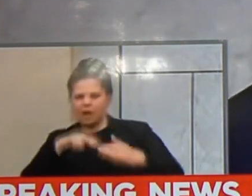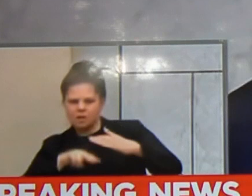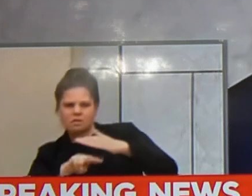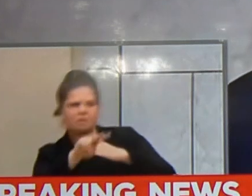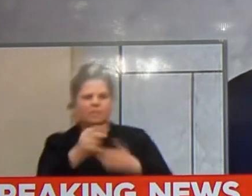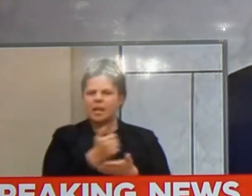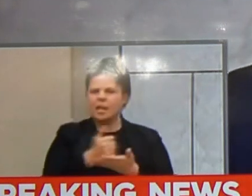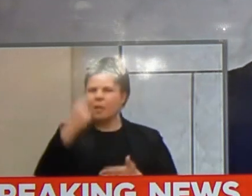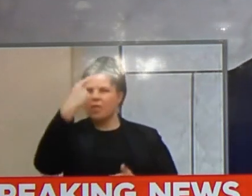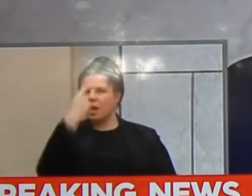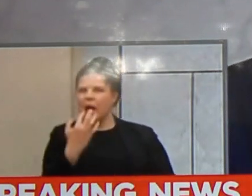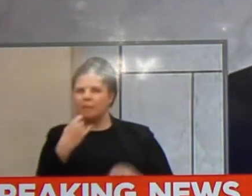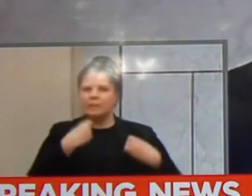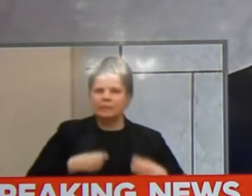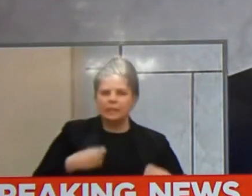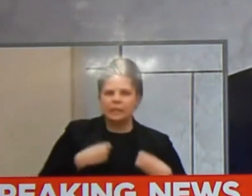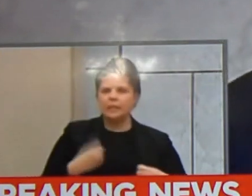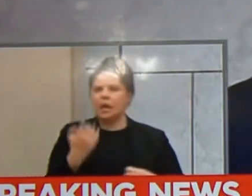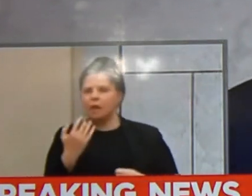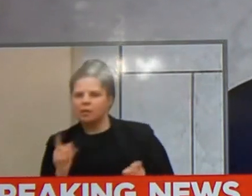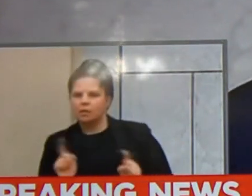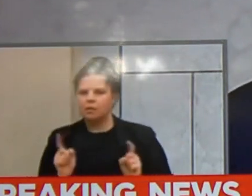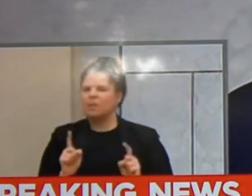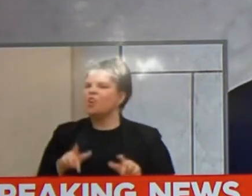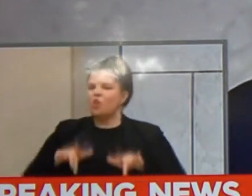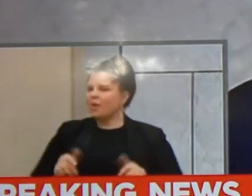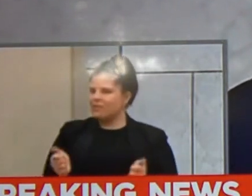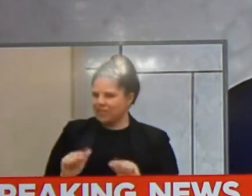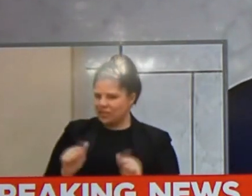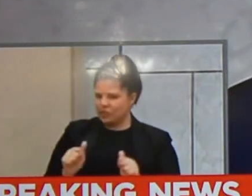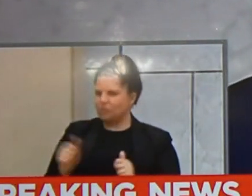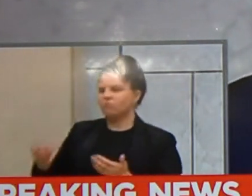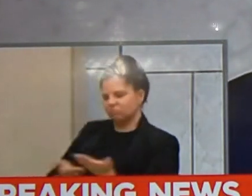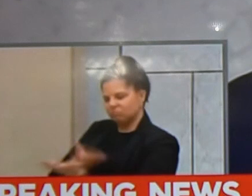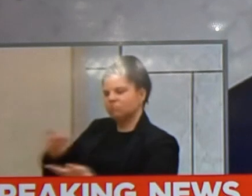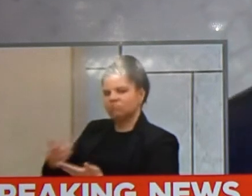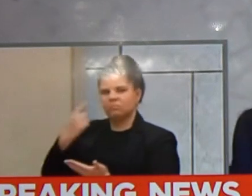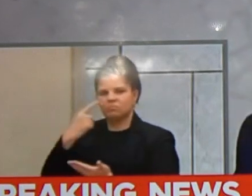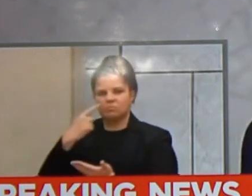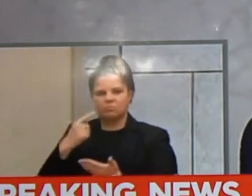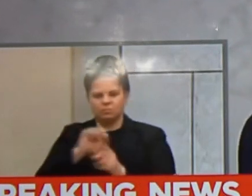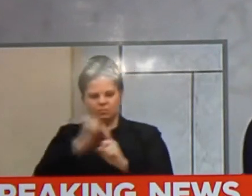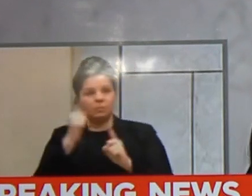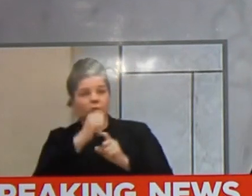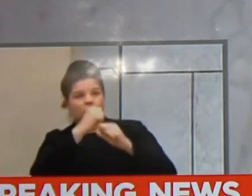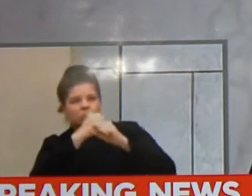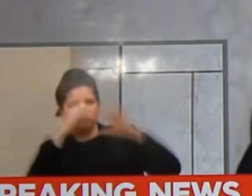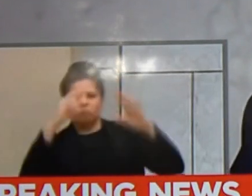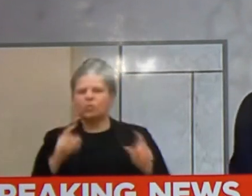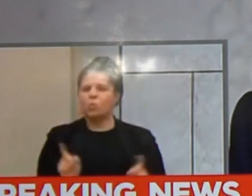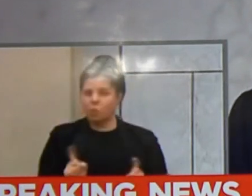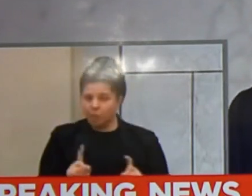That modelling work looks at different scenarios so we can be confident to an acceptable